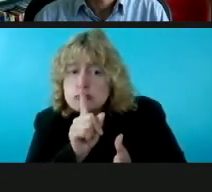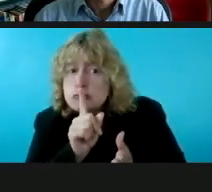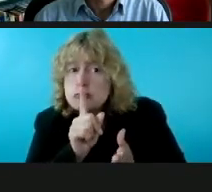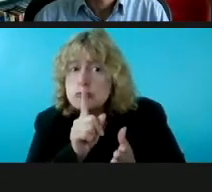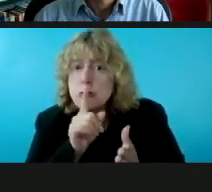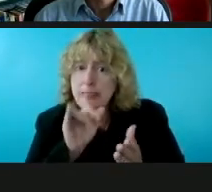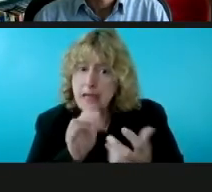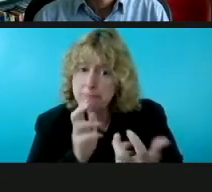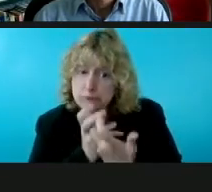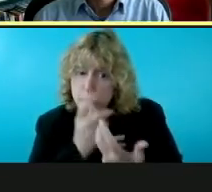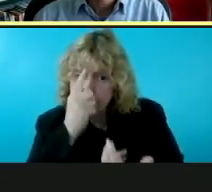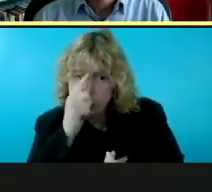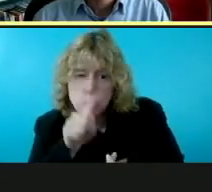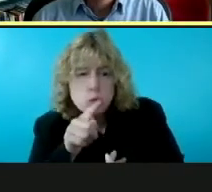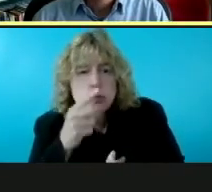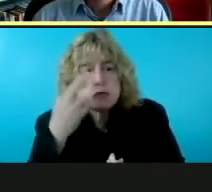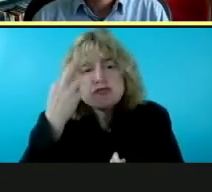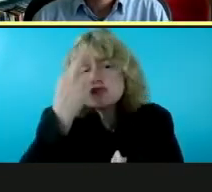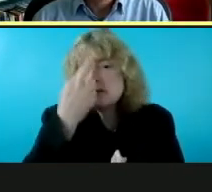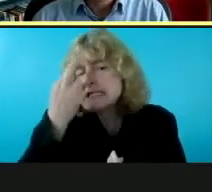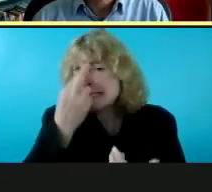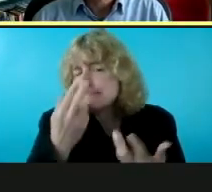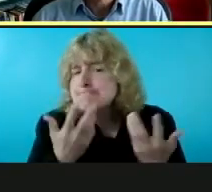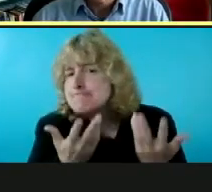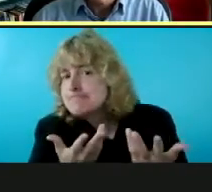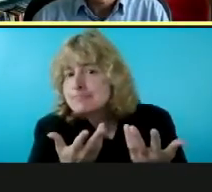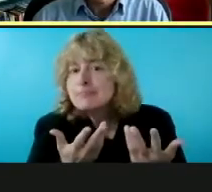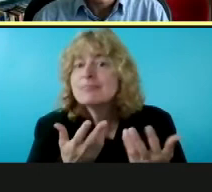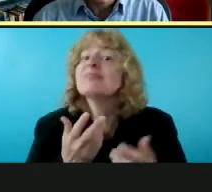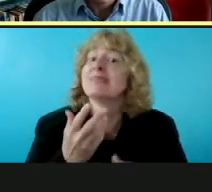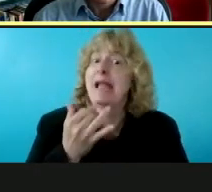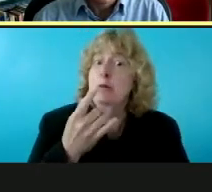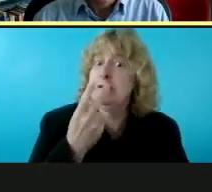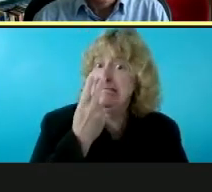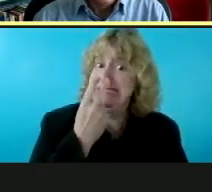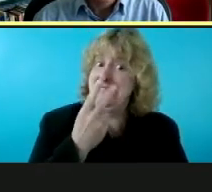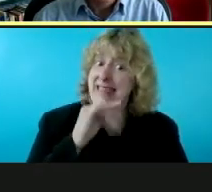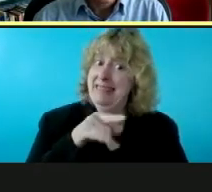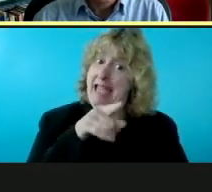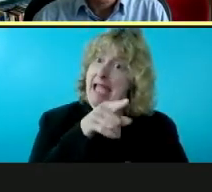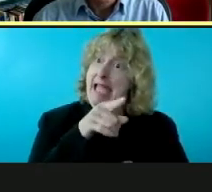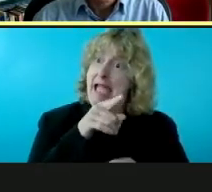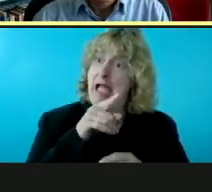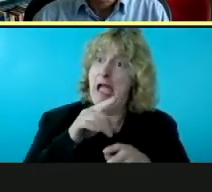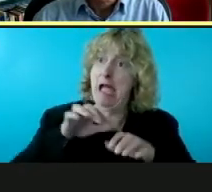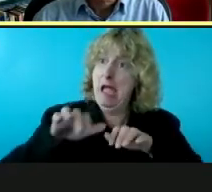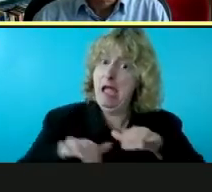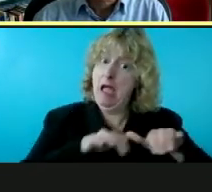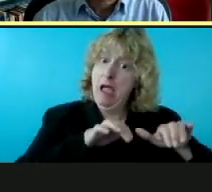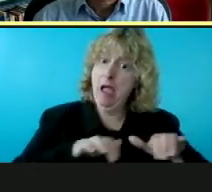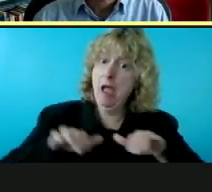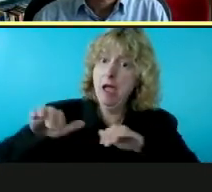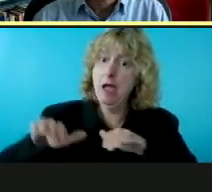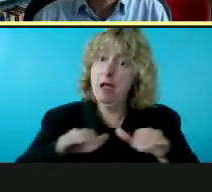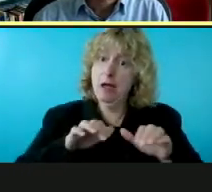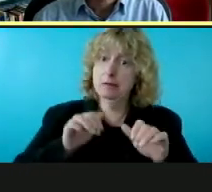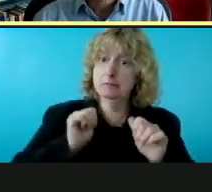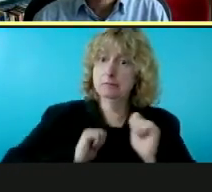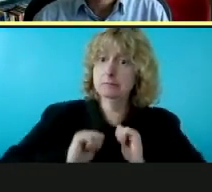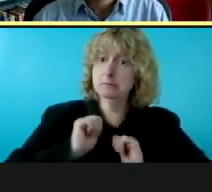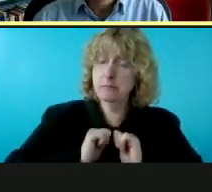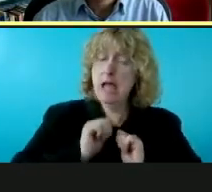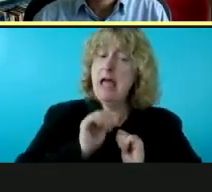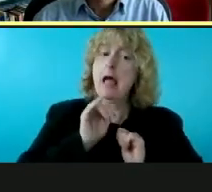concerns? So just to point out you saw happening there is rather than switching